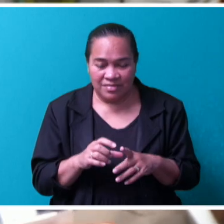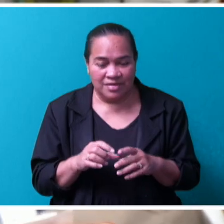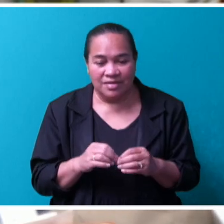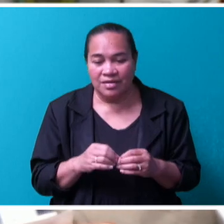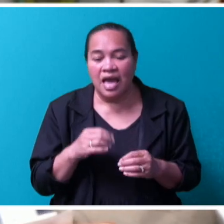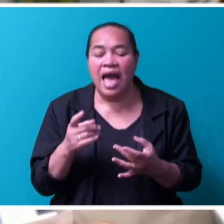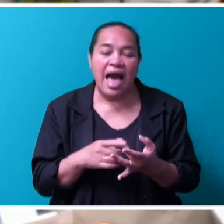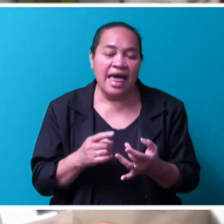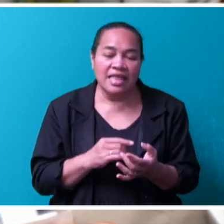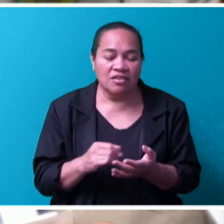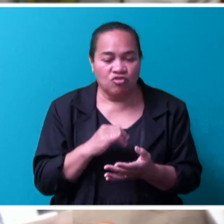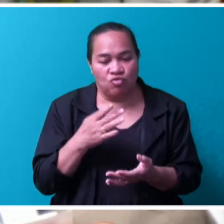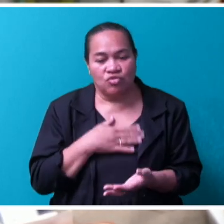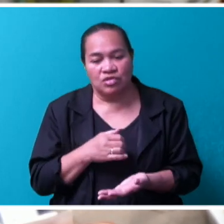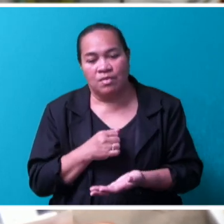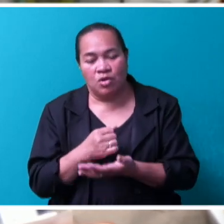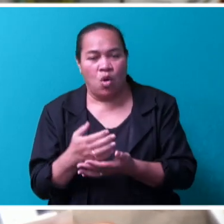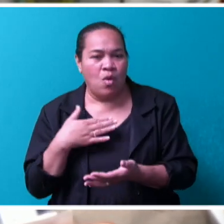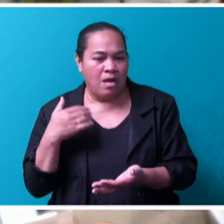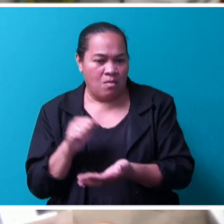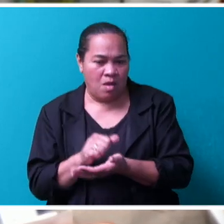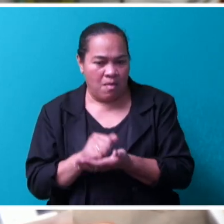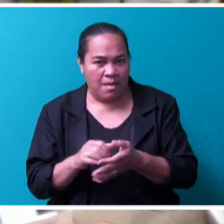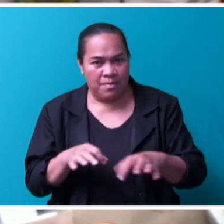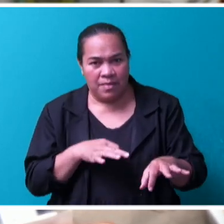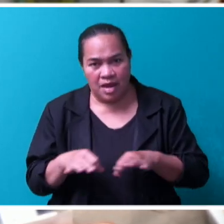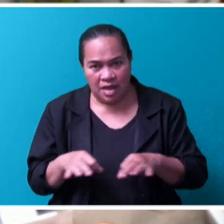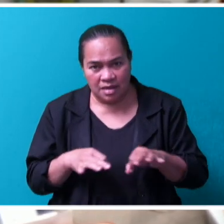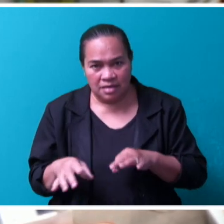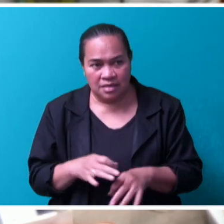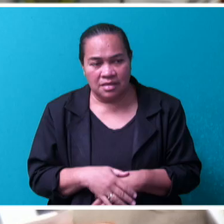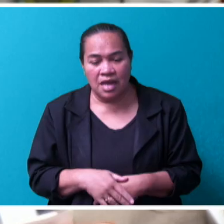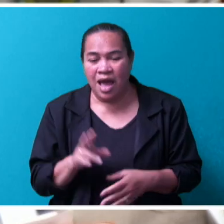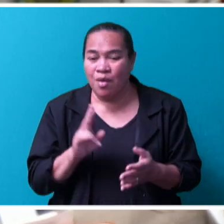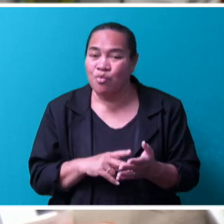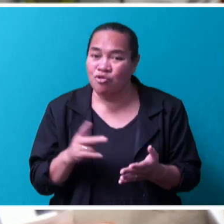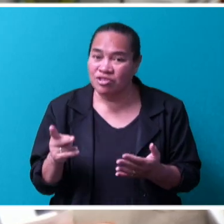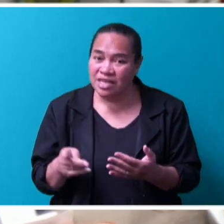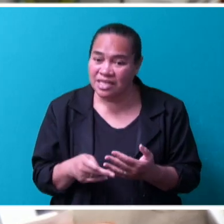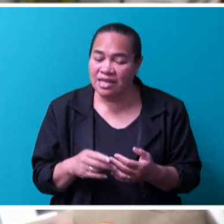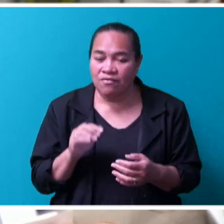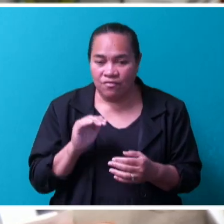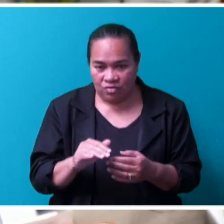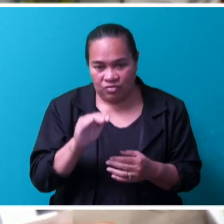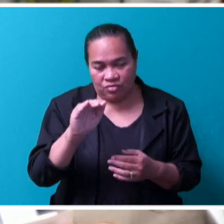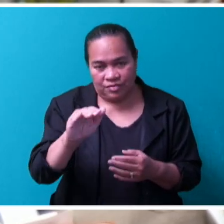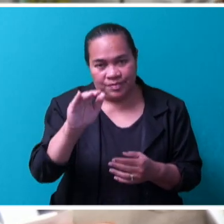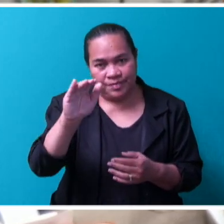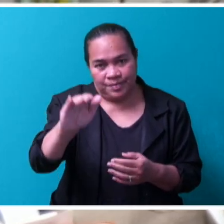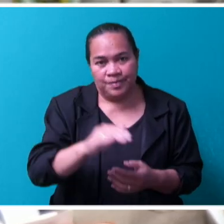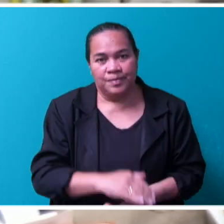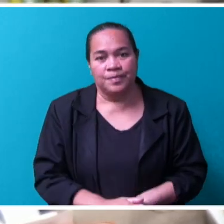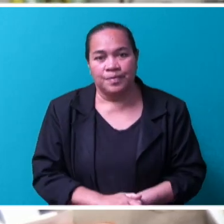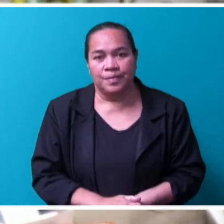in supporting well-planned indigenous businesses, projects in the years ahead.